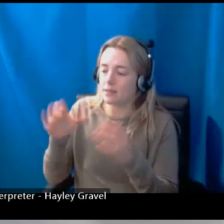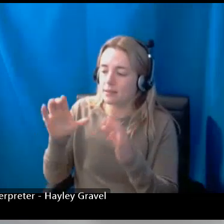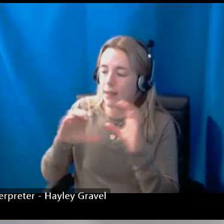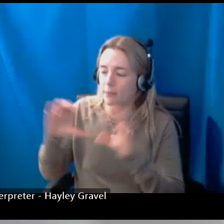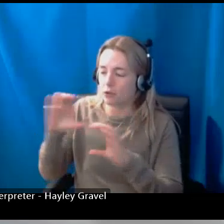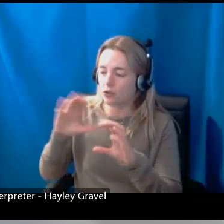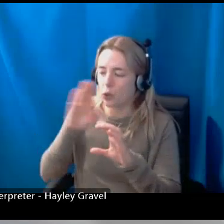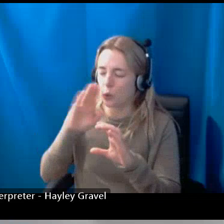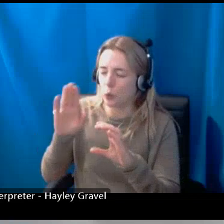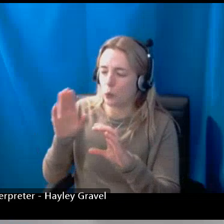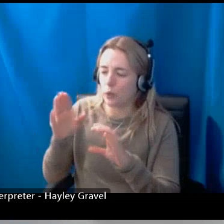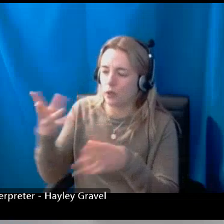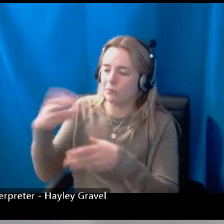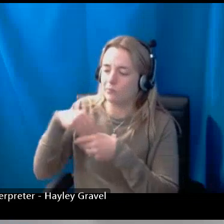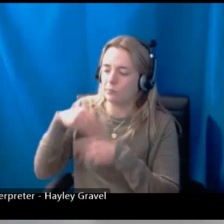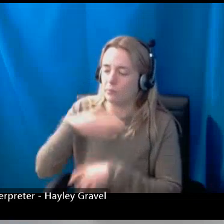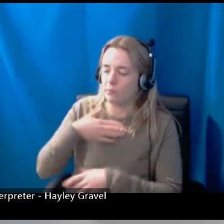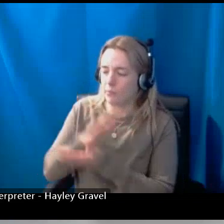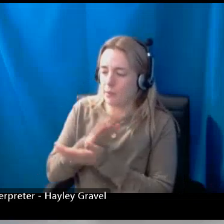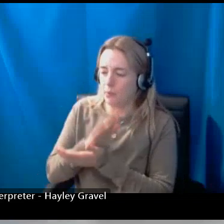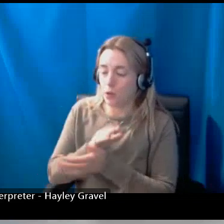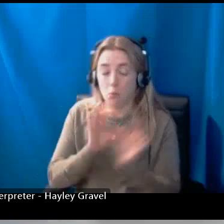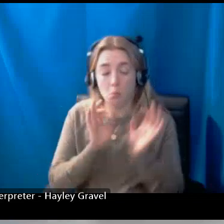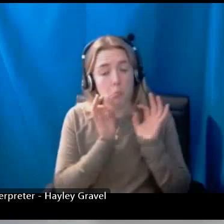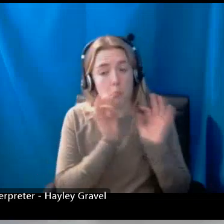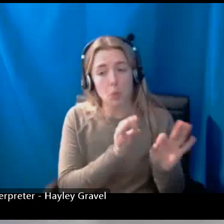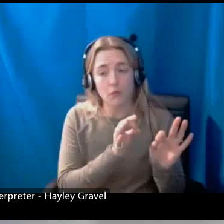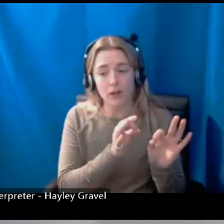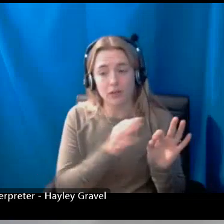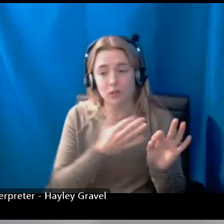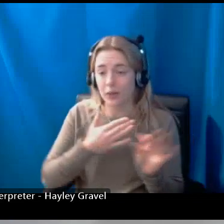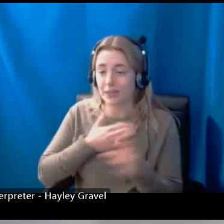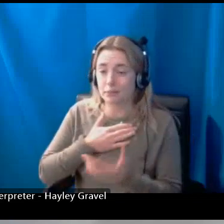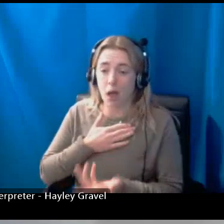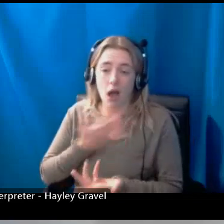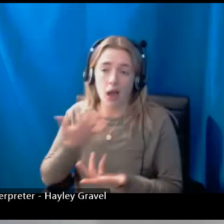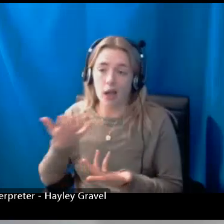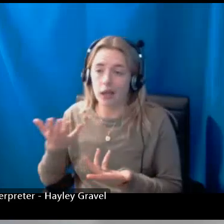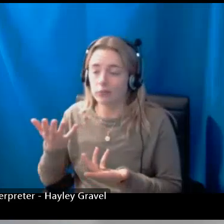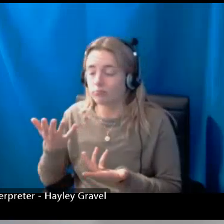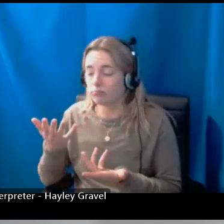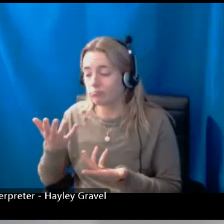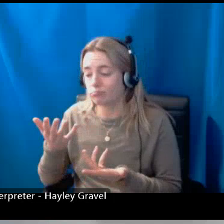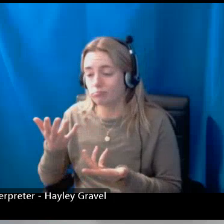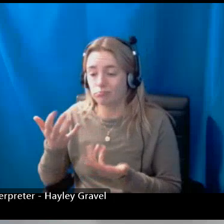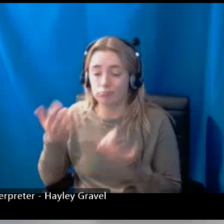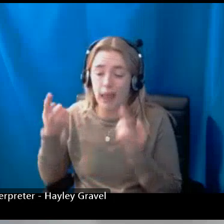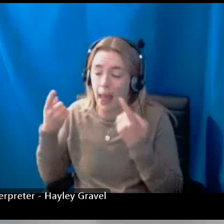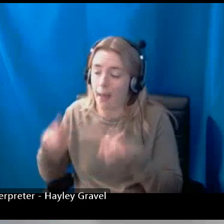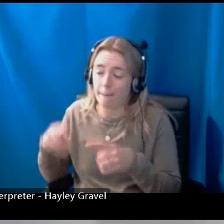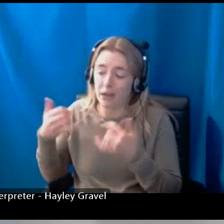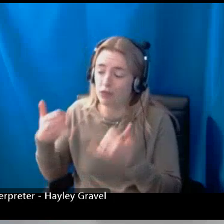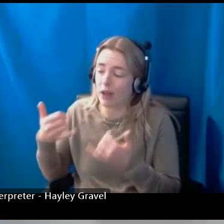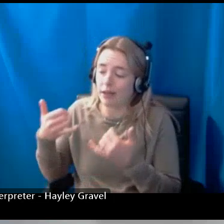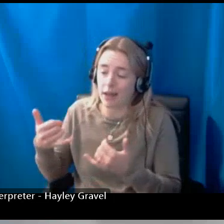well. Perfect. So that's where I'm at there, aside from articles